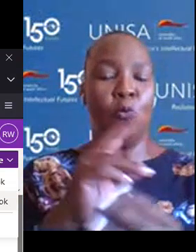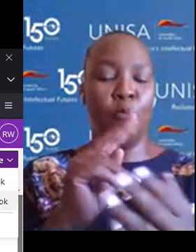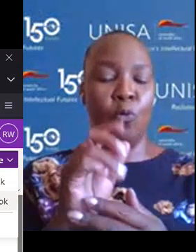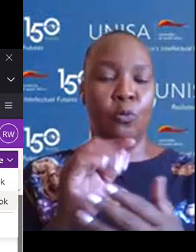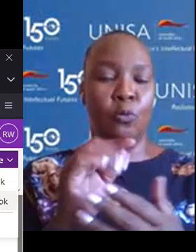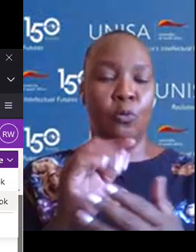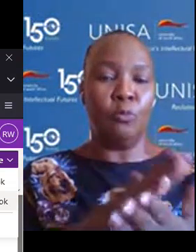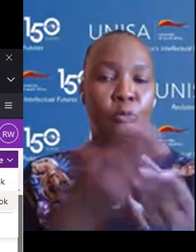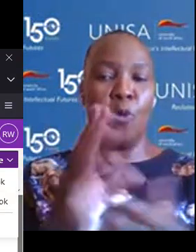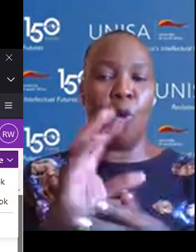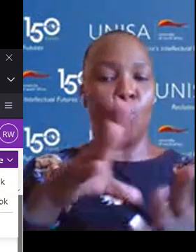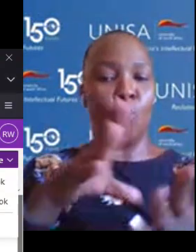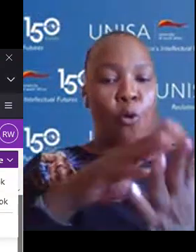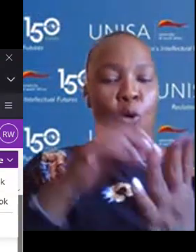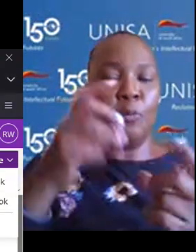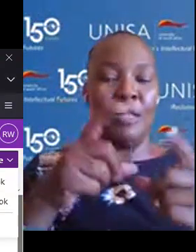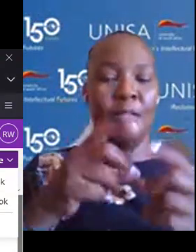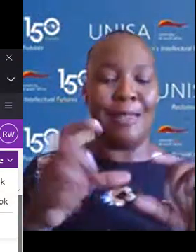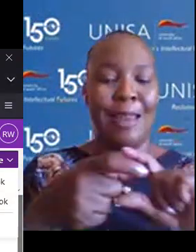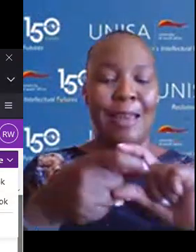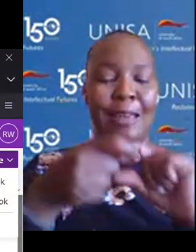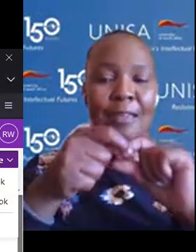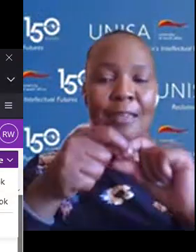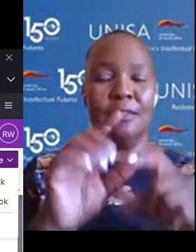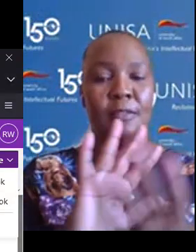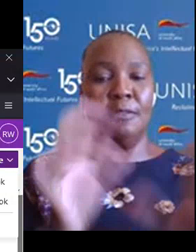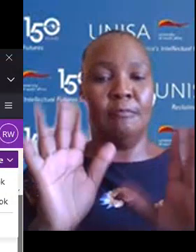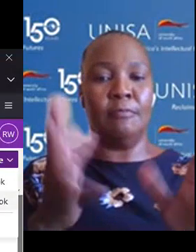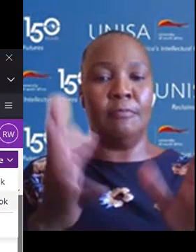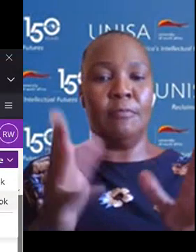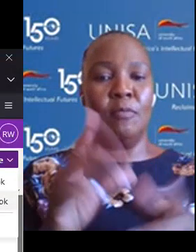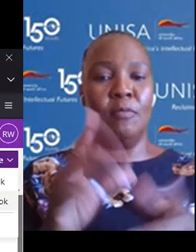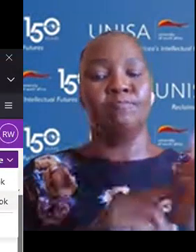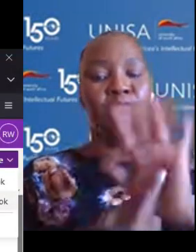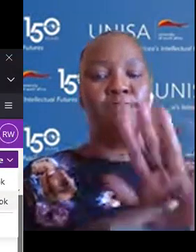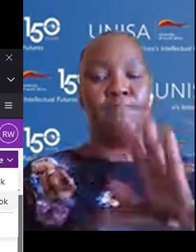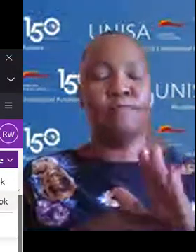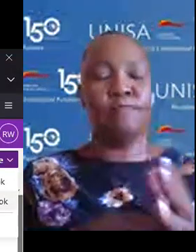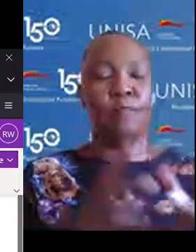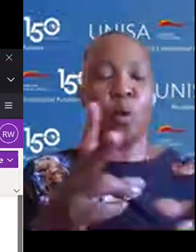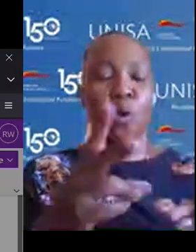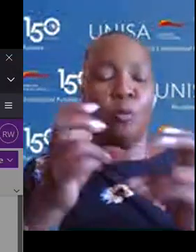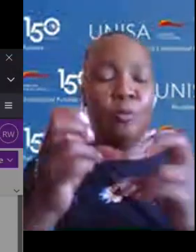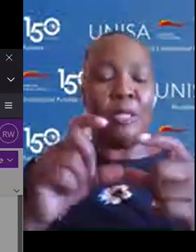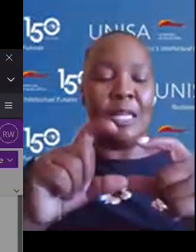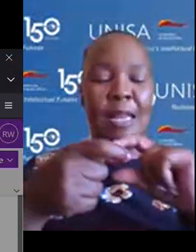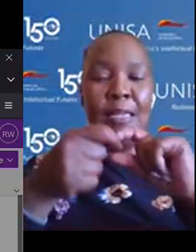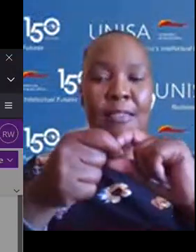to notebook. So I will just, for instance, for this one, copy link to notebook.